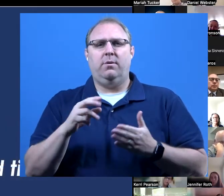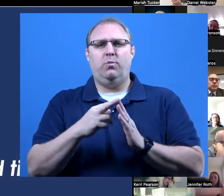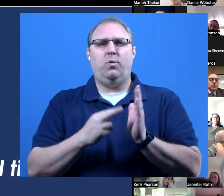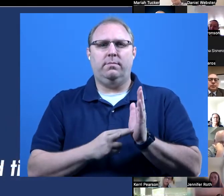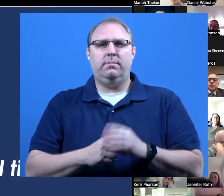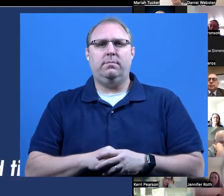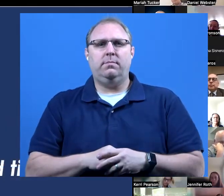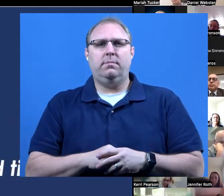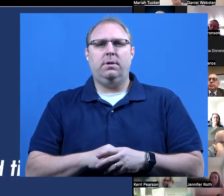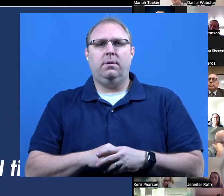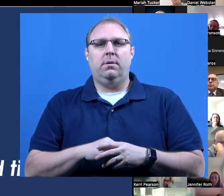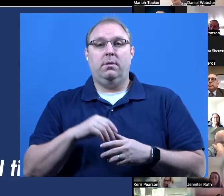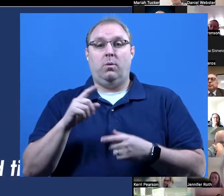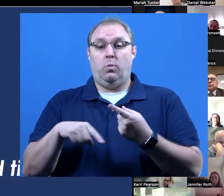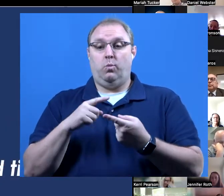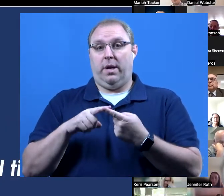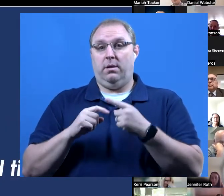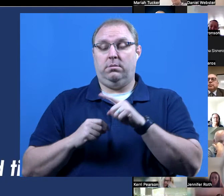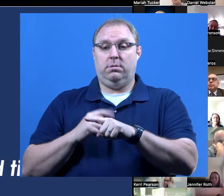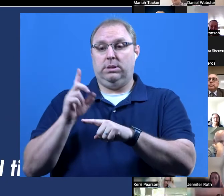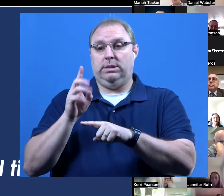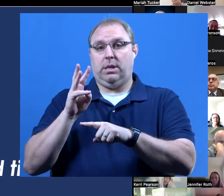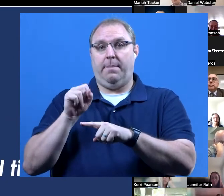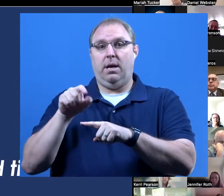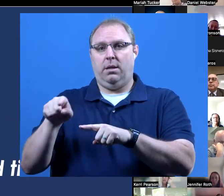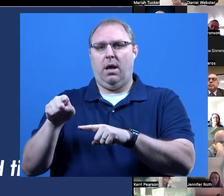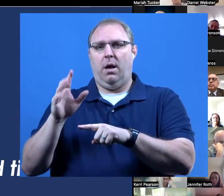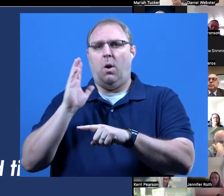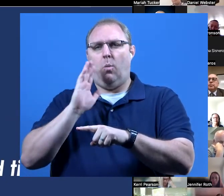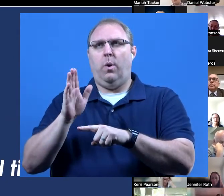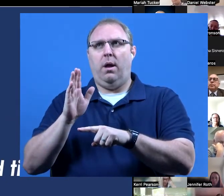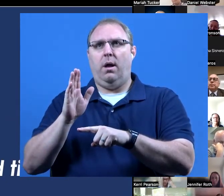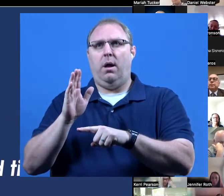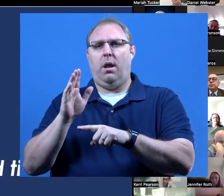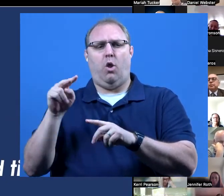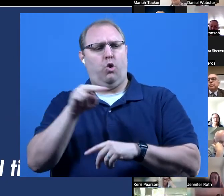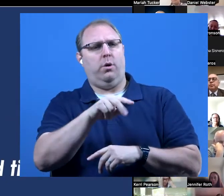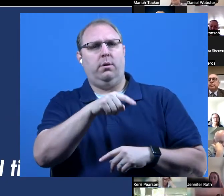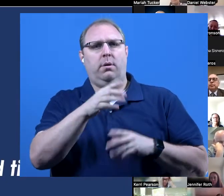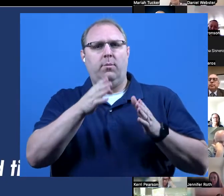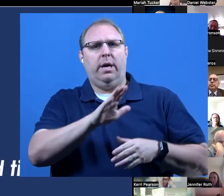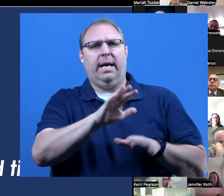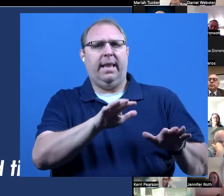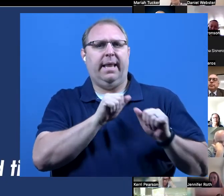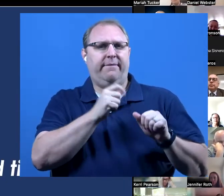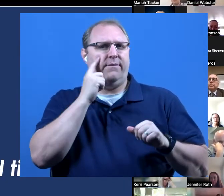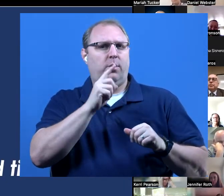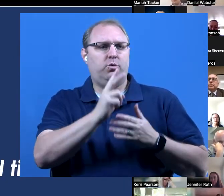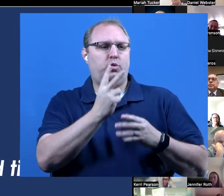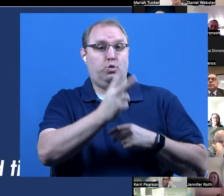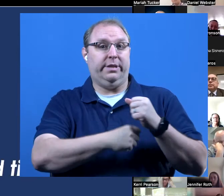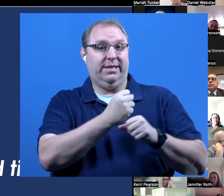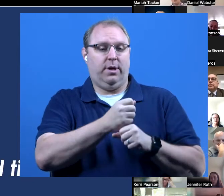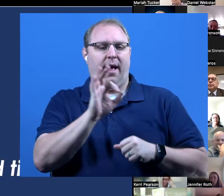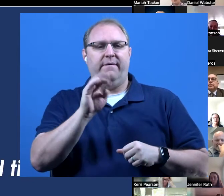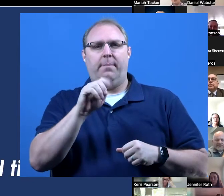So now I'm going to talk about the 18-week rule. So when DWS looks back